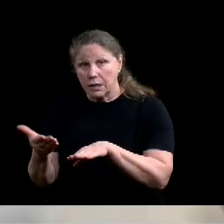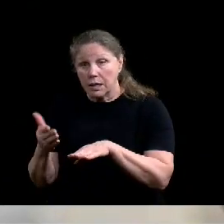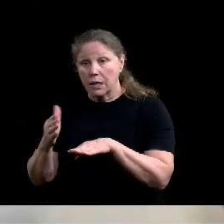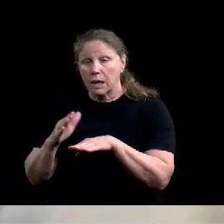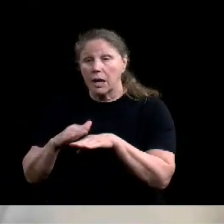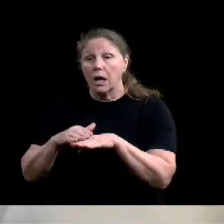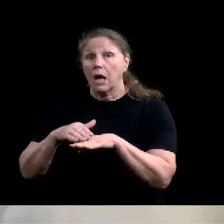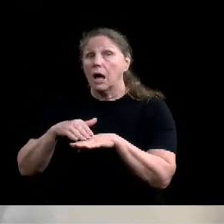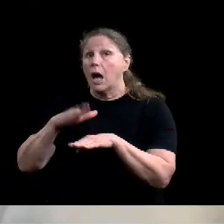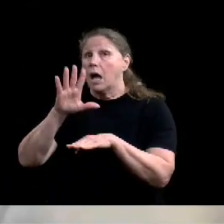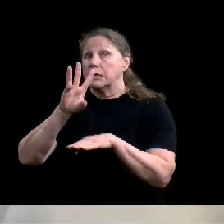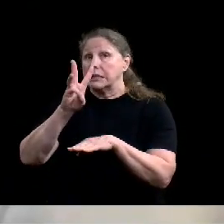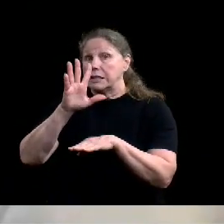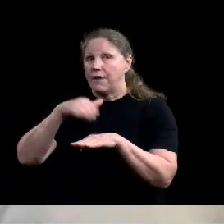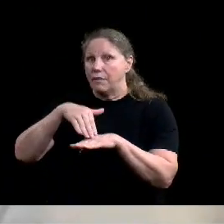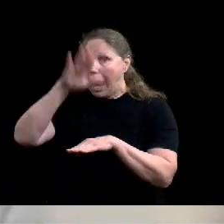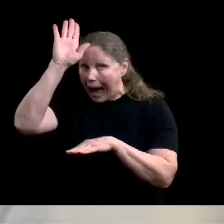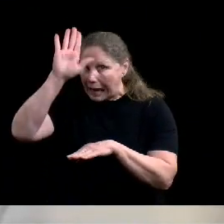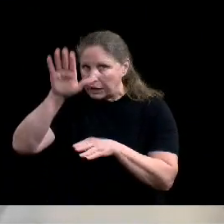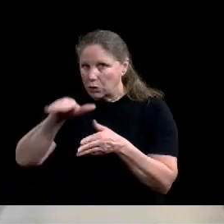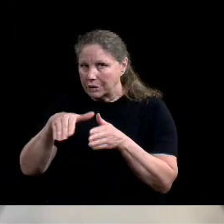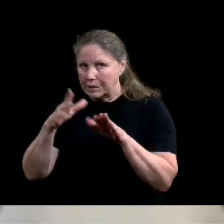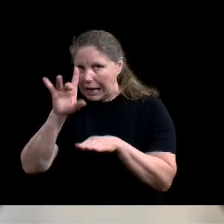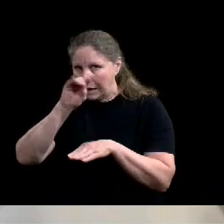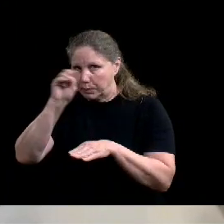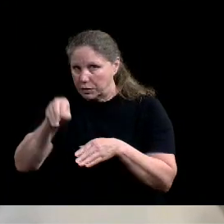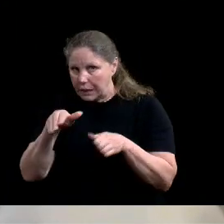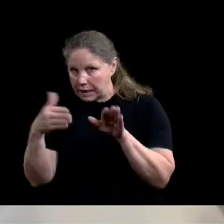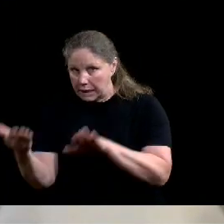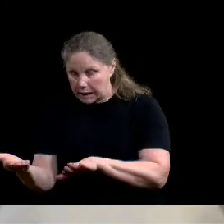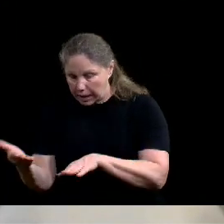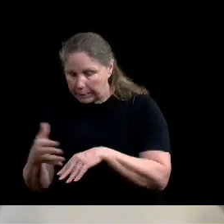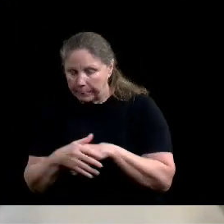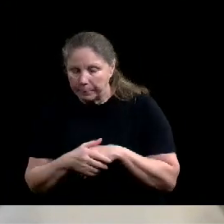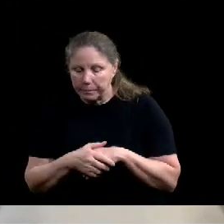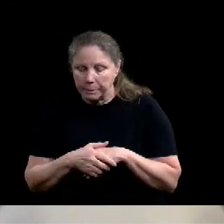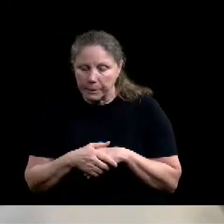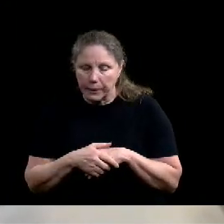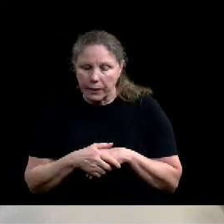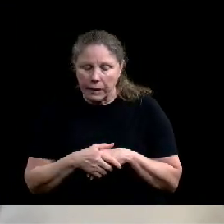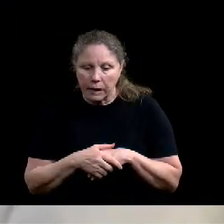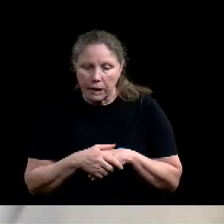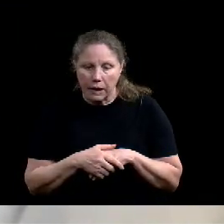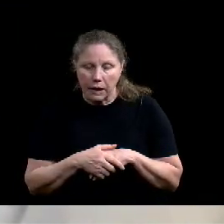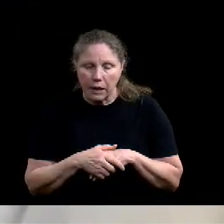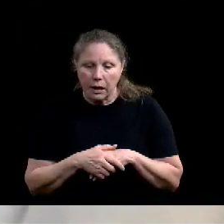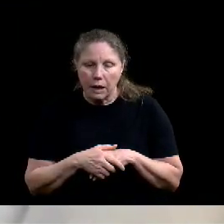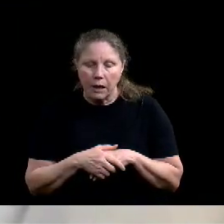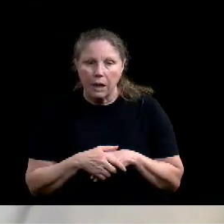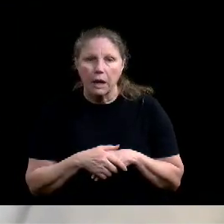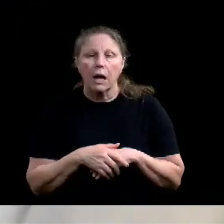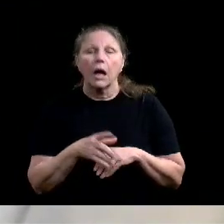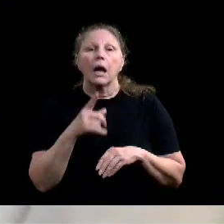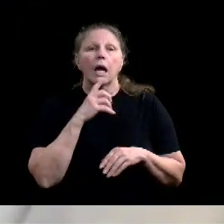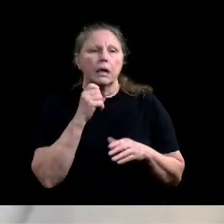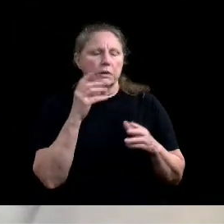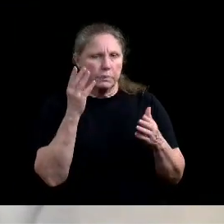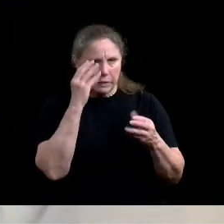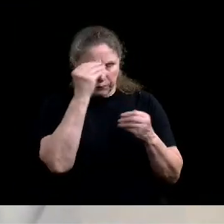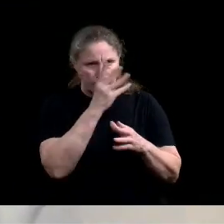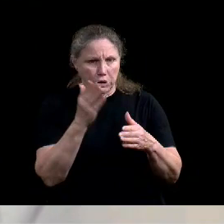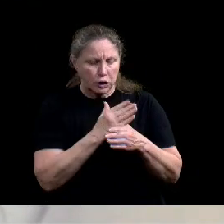I have some figures here that I can share, and this is from the CDC, and this is helpful because by